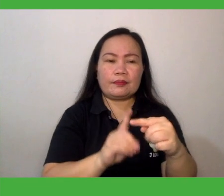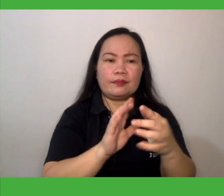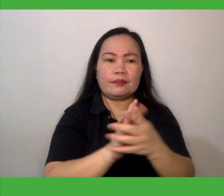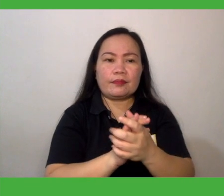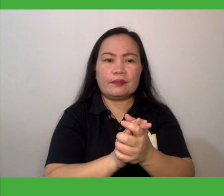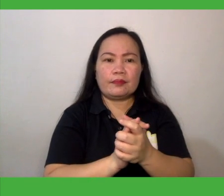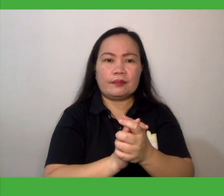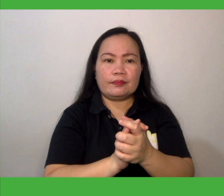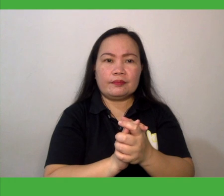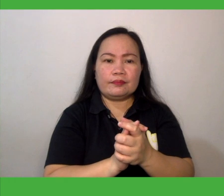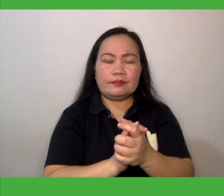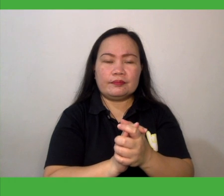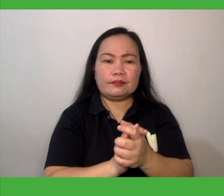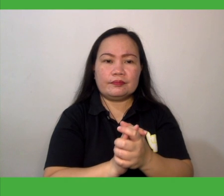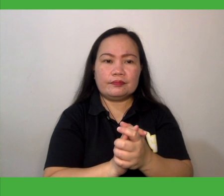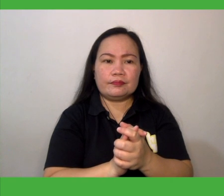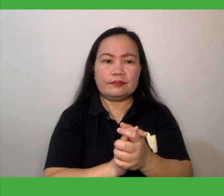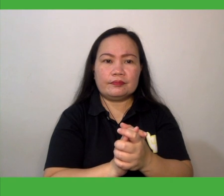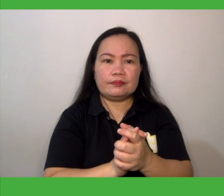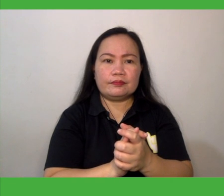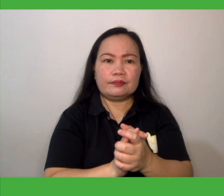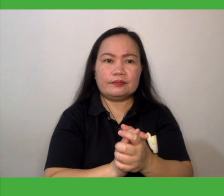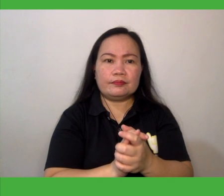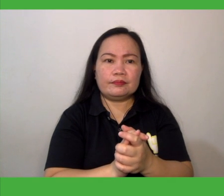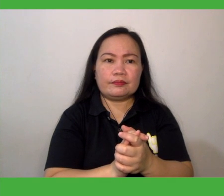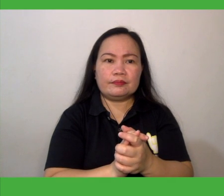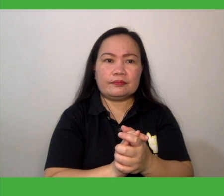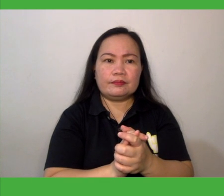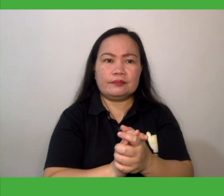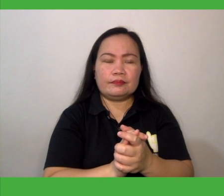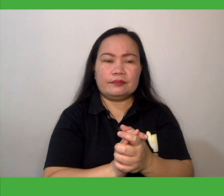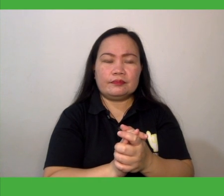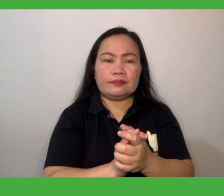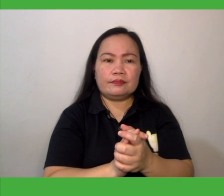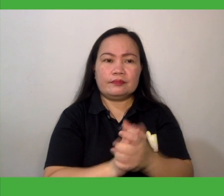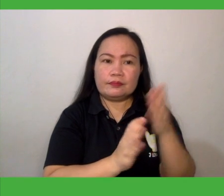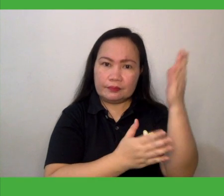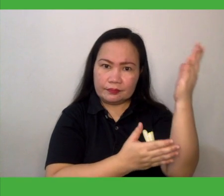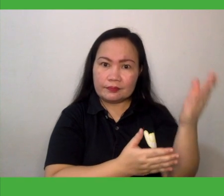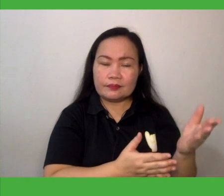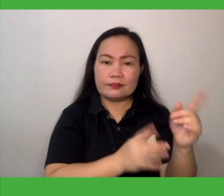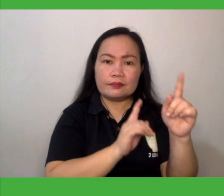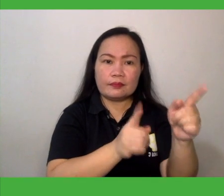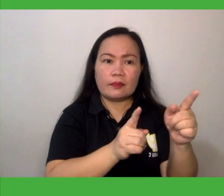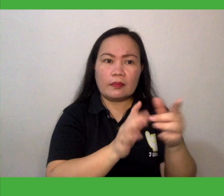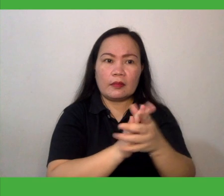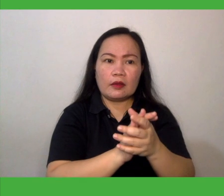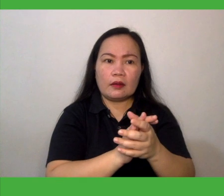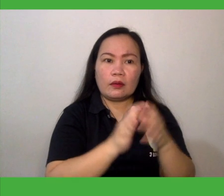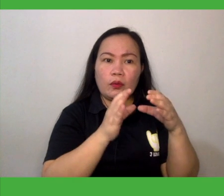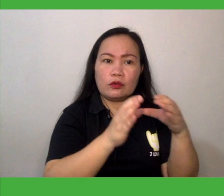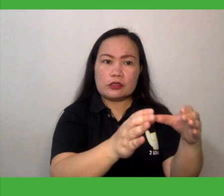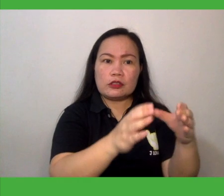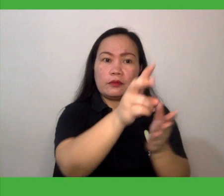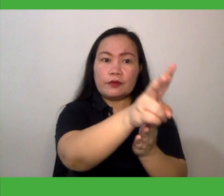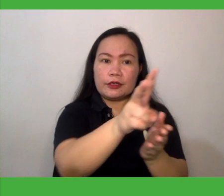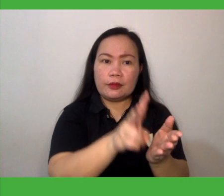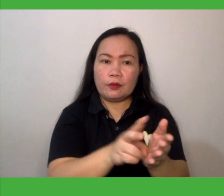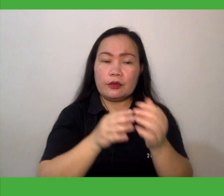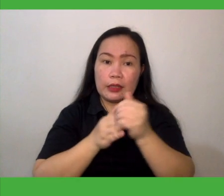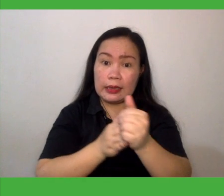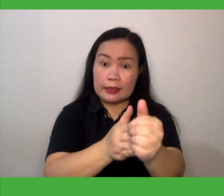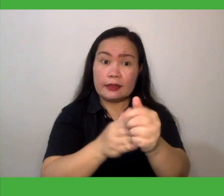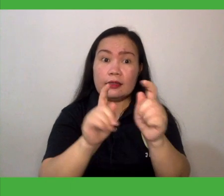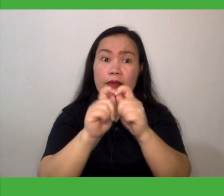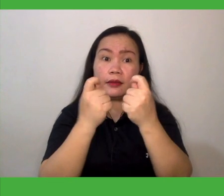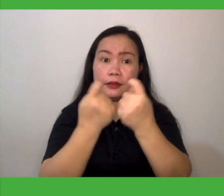multiplication, and then division. Since we have here the fraction bar. Okay, so, these are the answers. So, constant, ayun